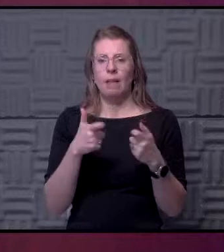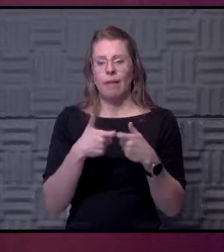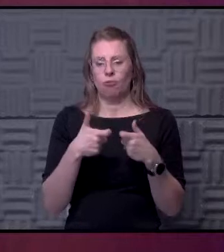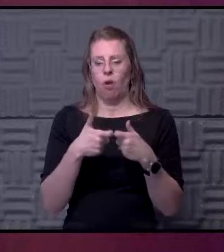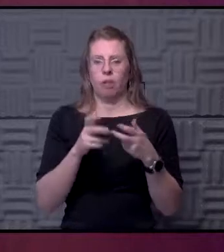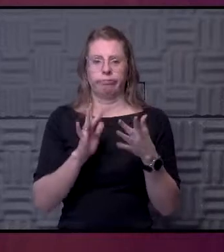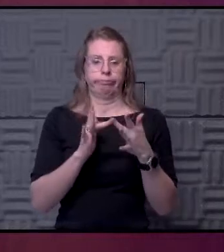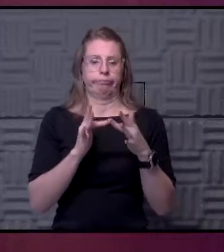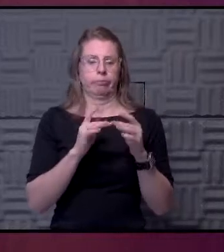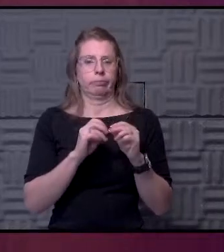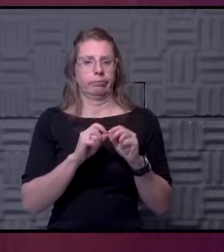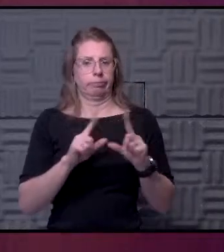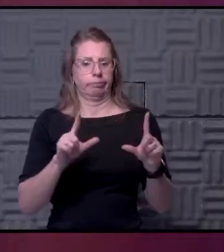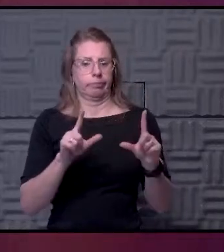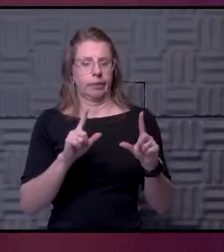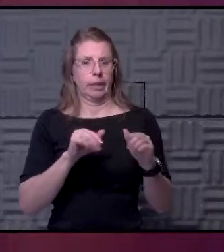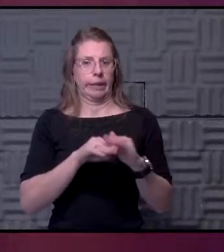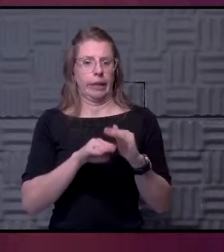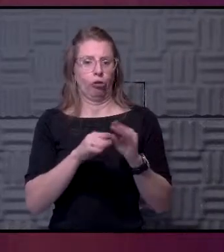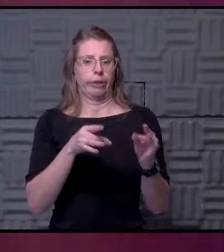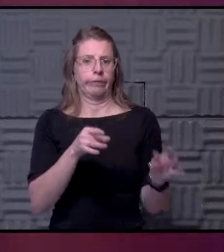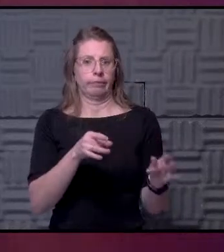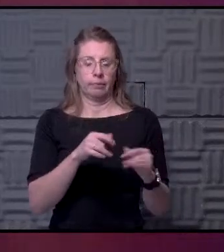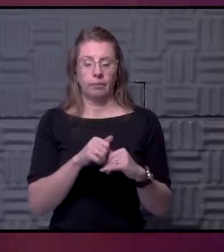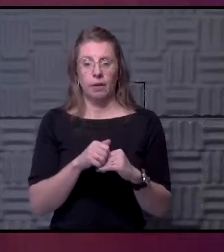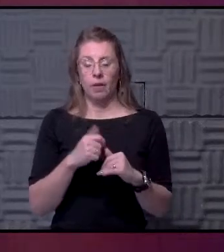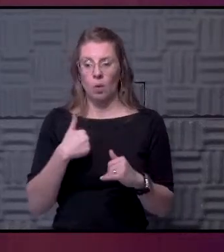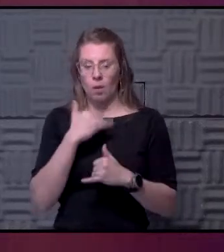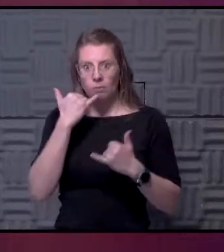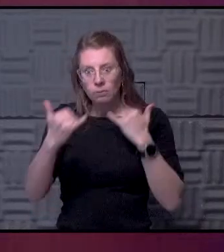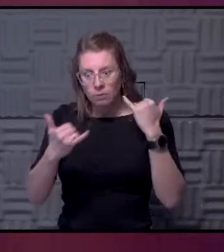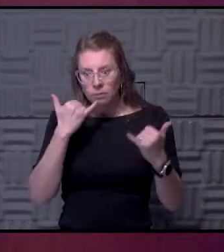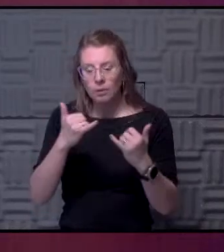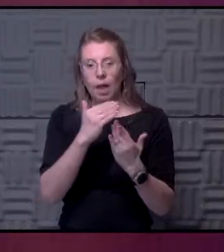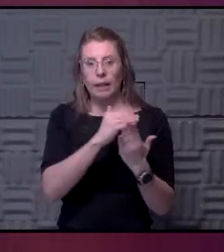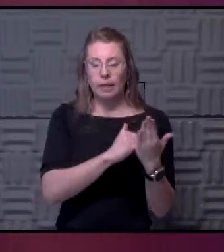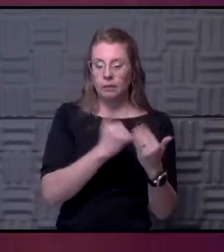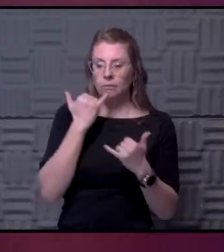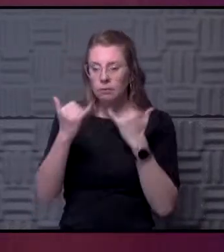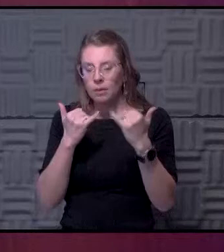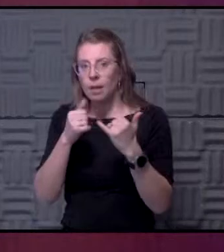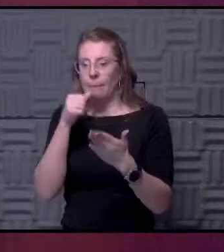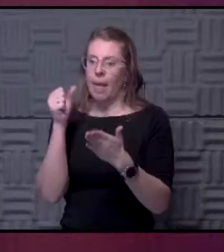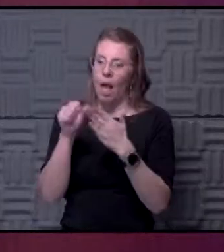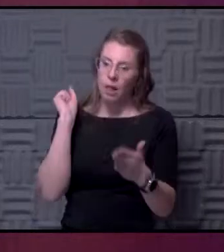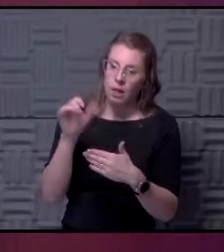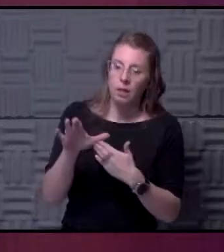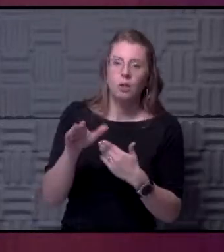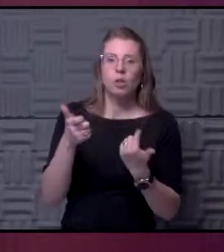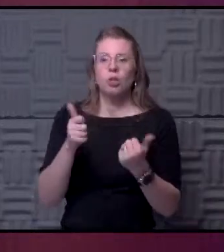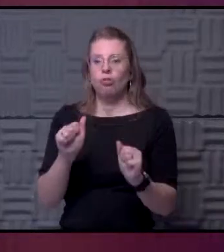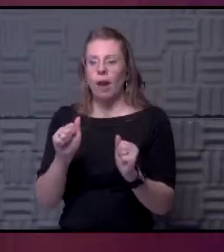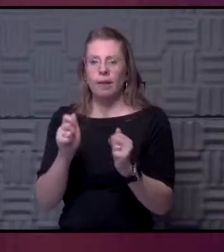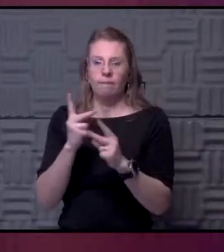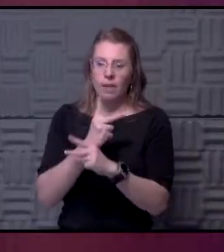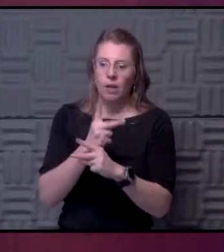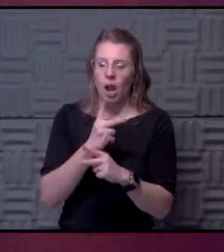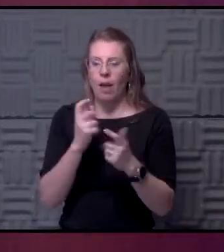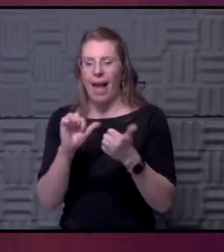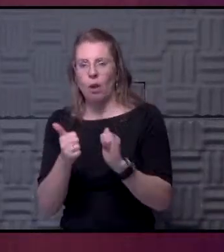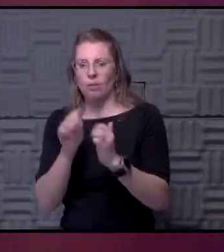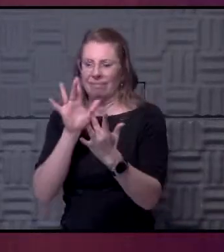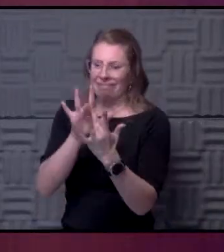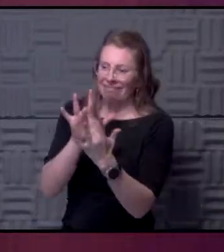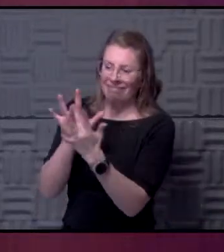So as we've looked through our patient list, we are making phone calls to patients. Back to that, we're sending mail to patients, trying to find ways to reach out to